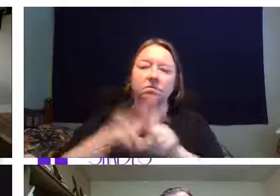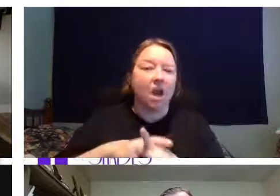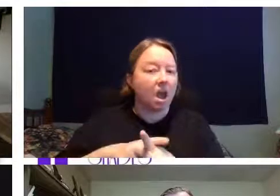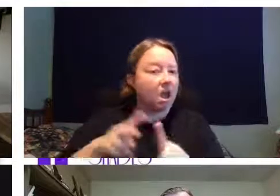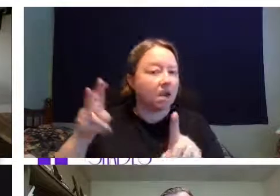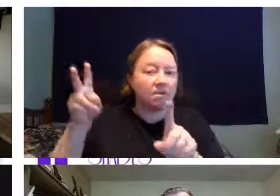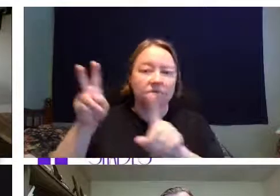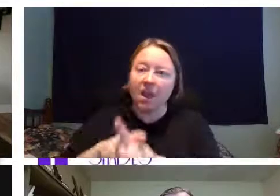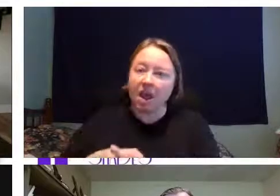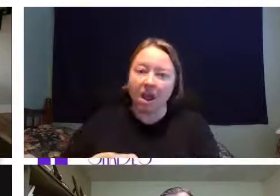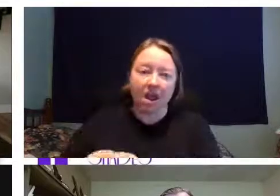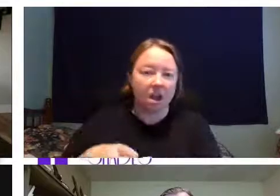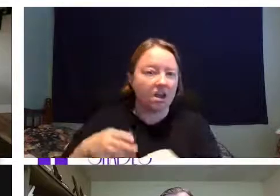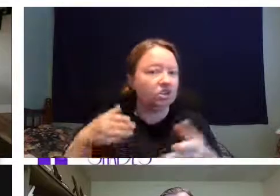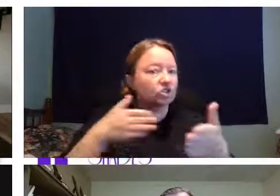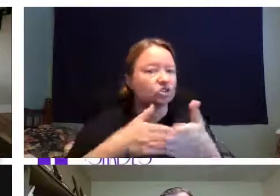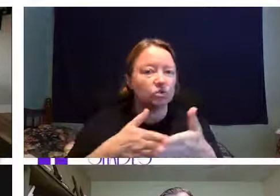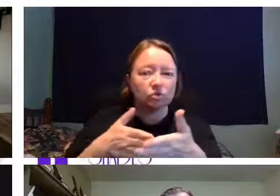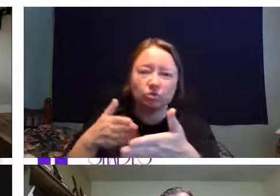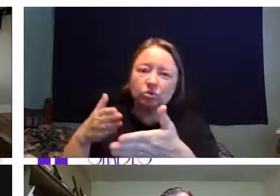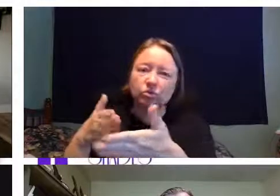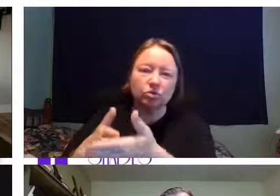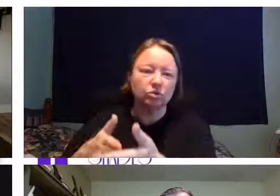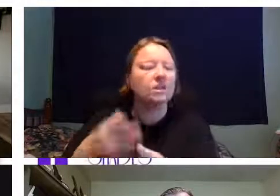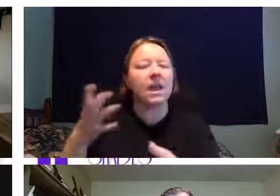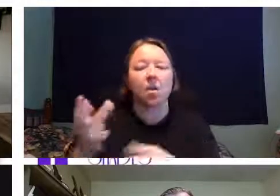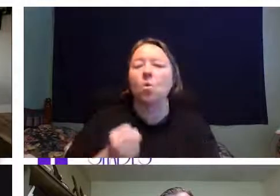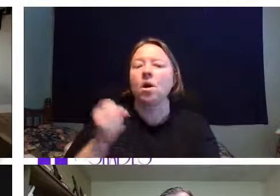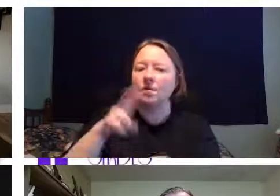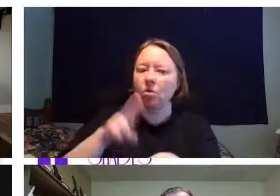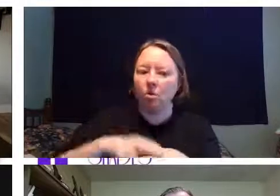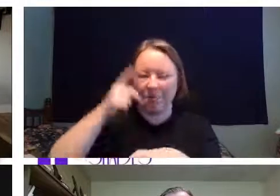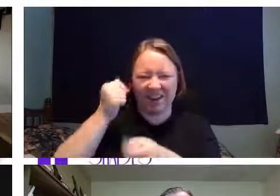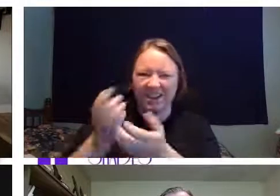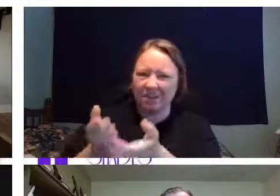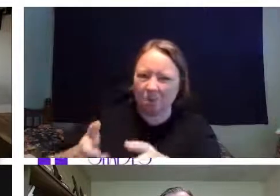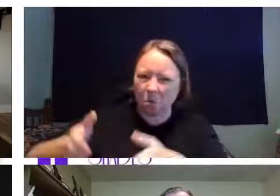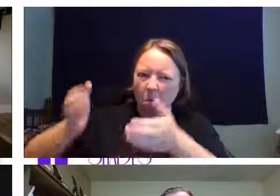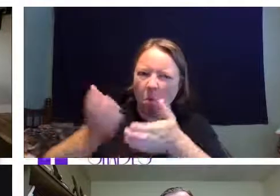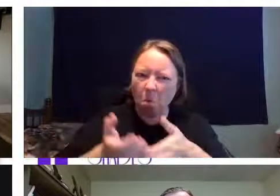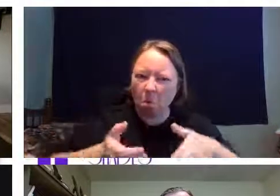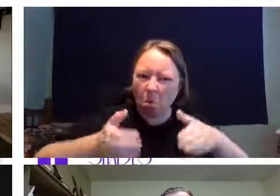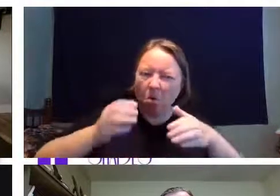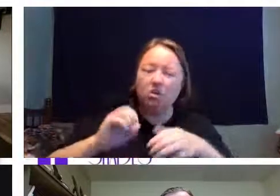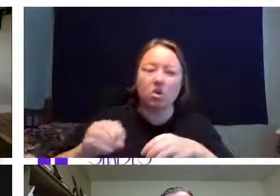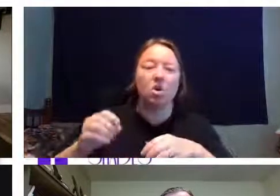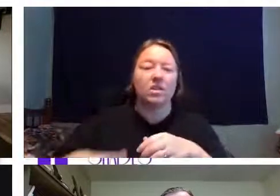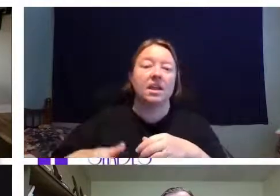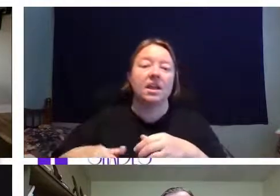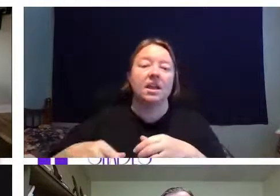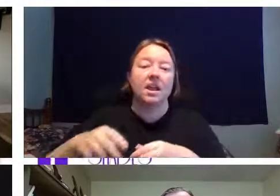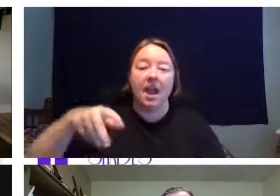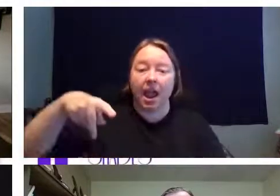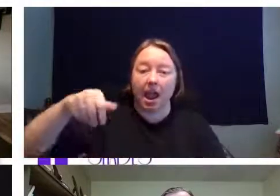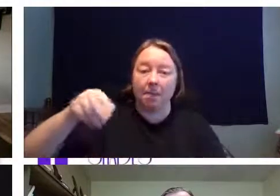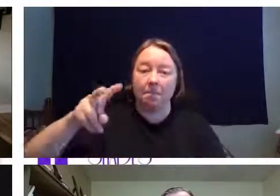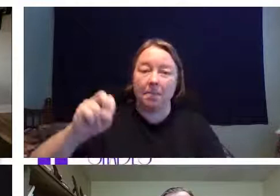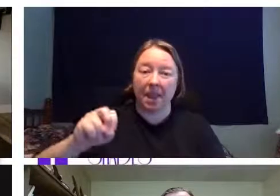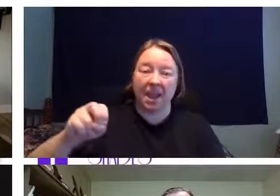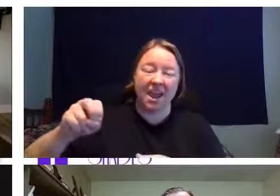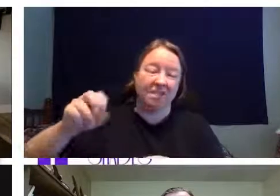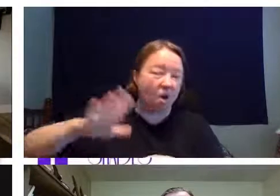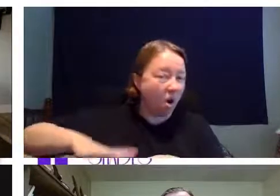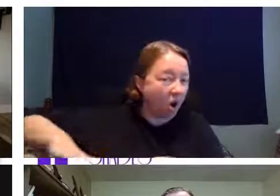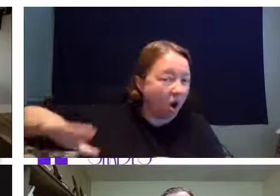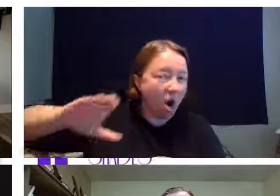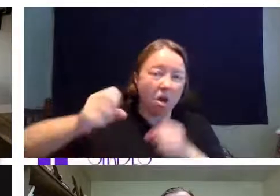course, they won because of the potholes that were in there. And they repaved the whole parking lot